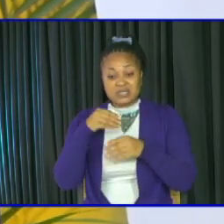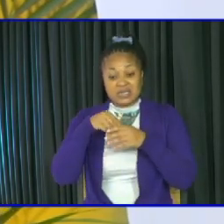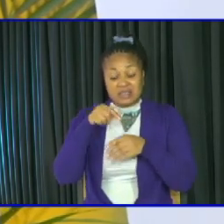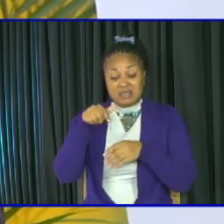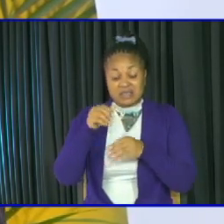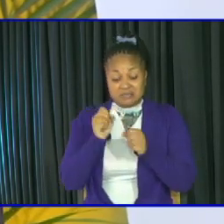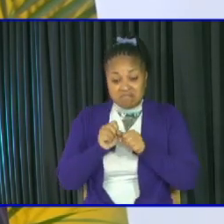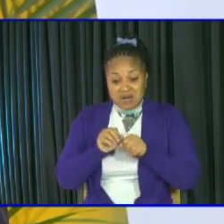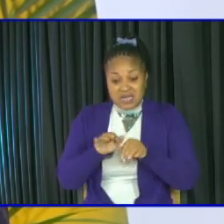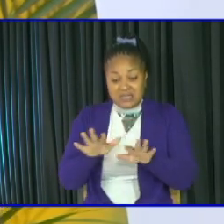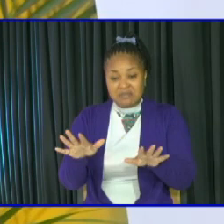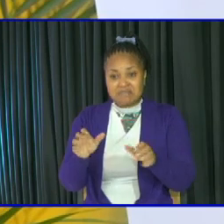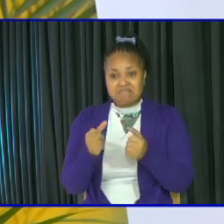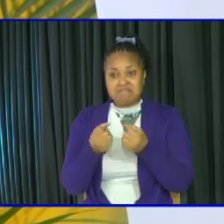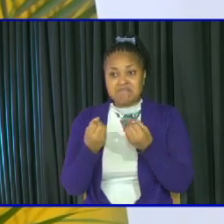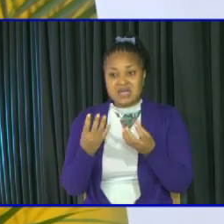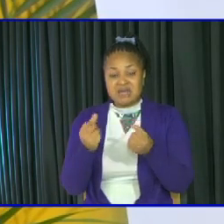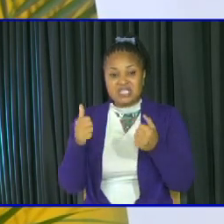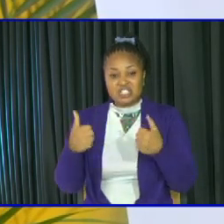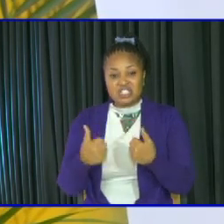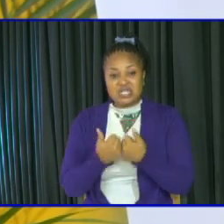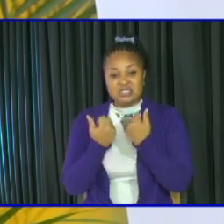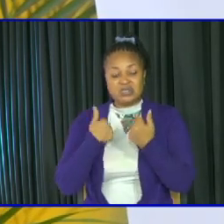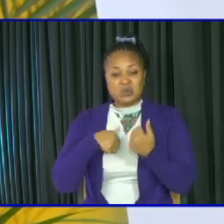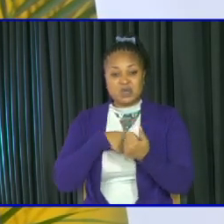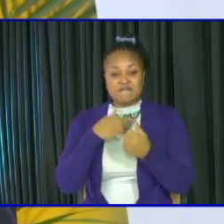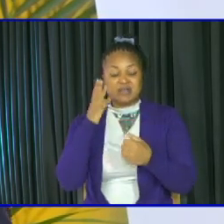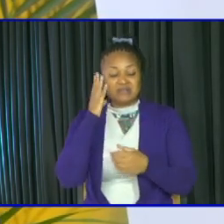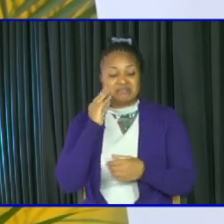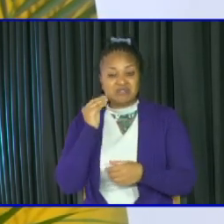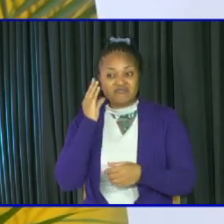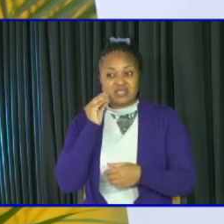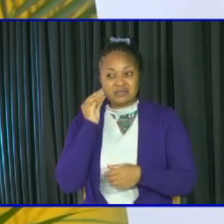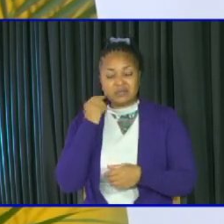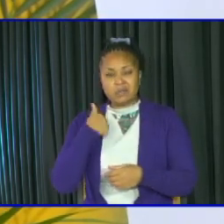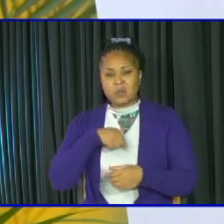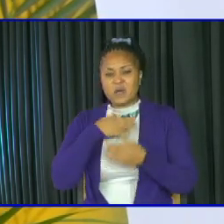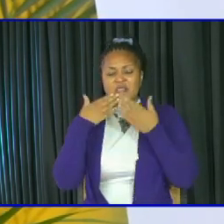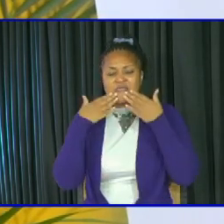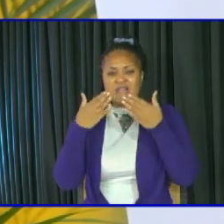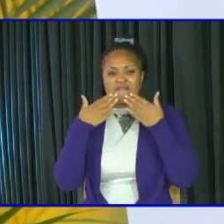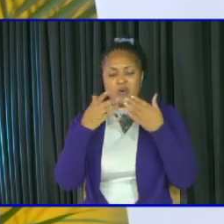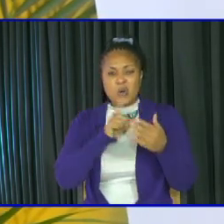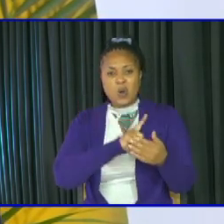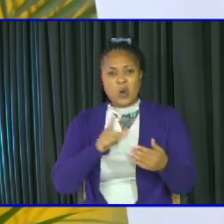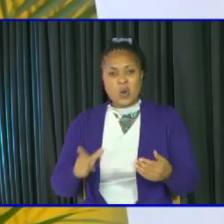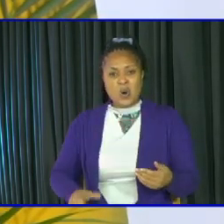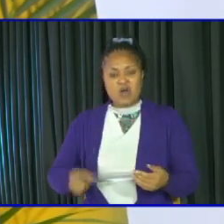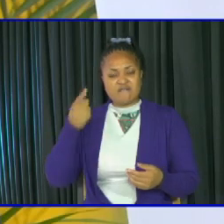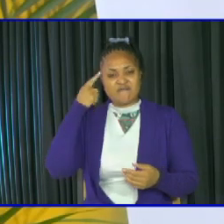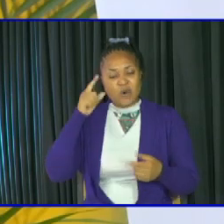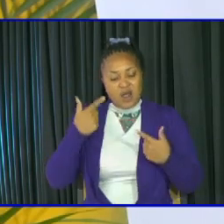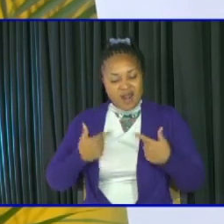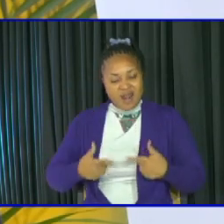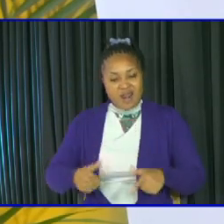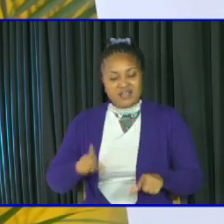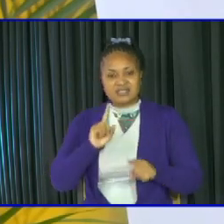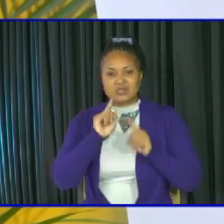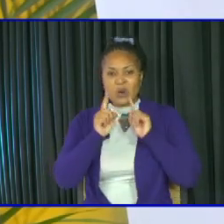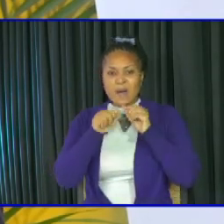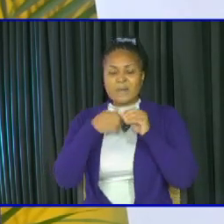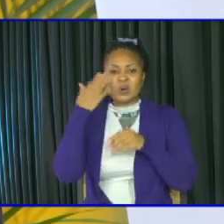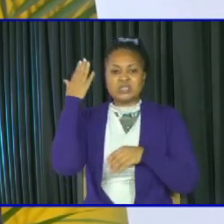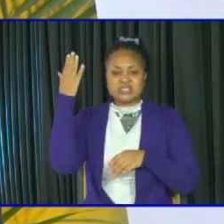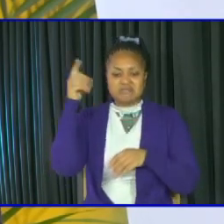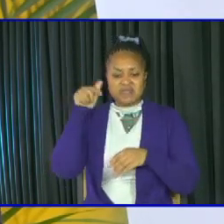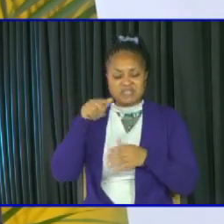many challenges that we have been experiencing. And we are grateful, Lord, for Let's Talk About Him